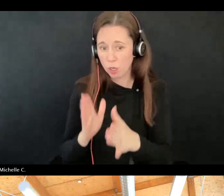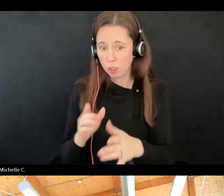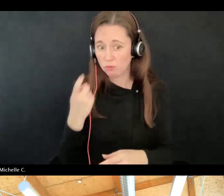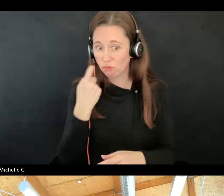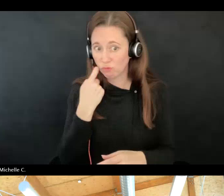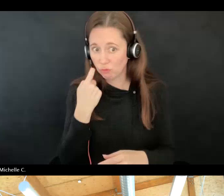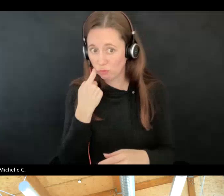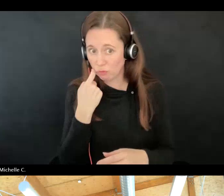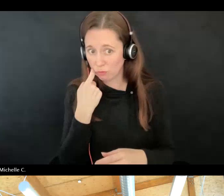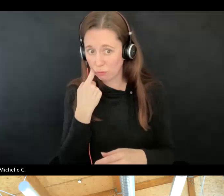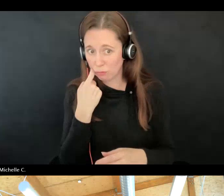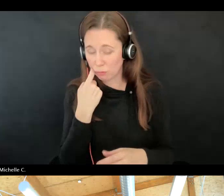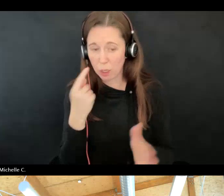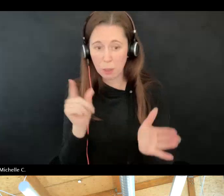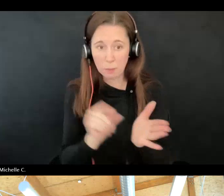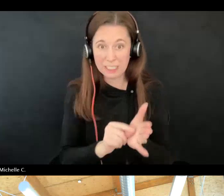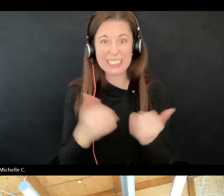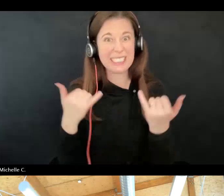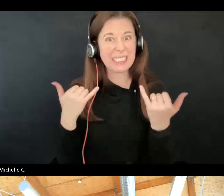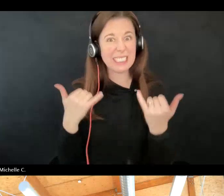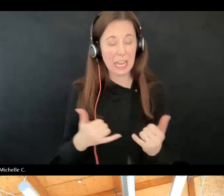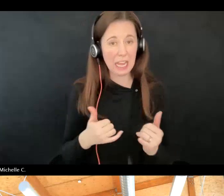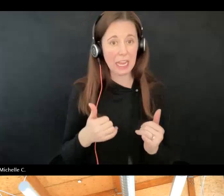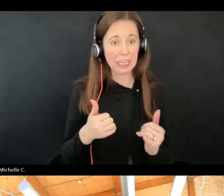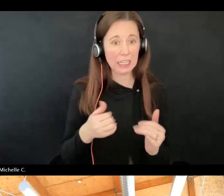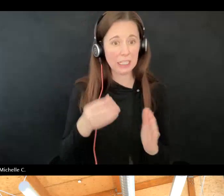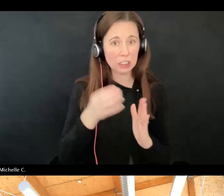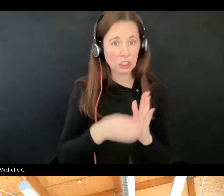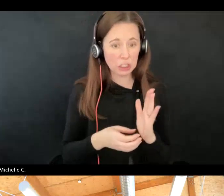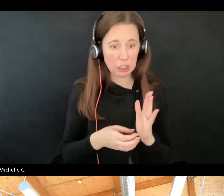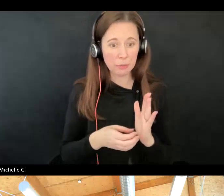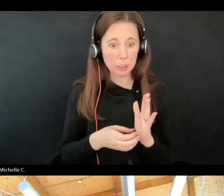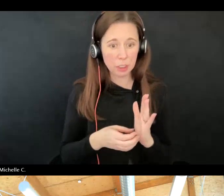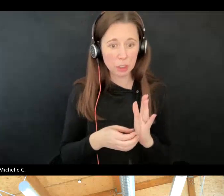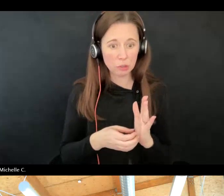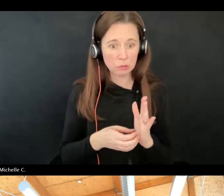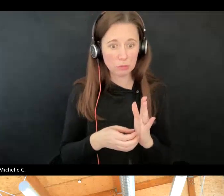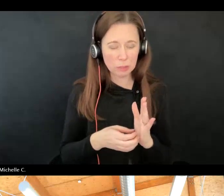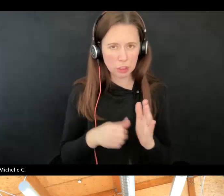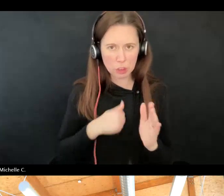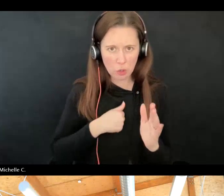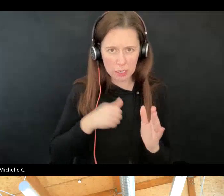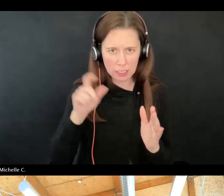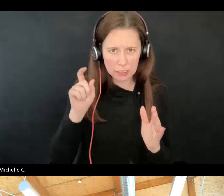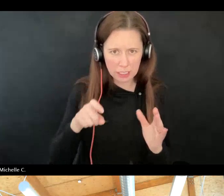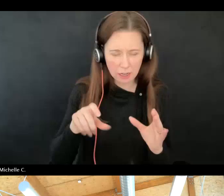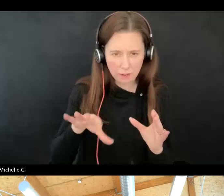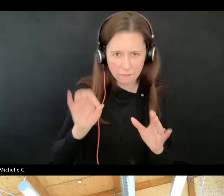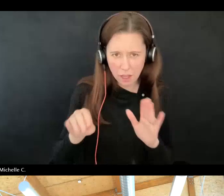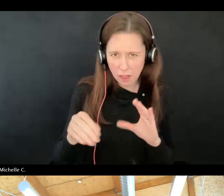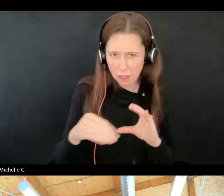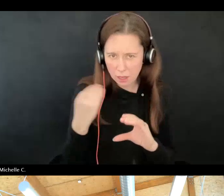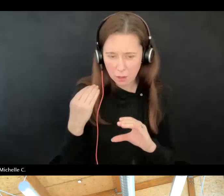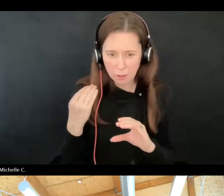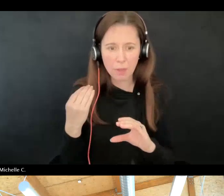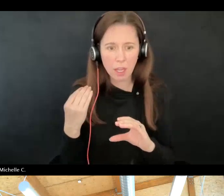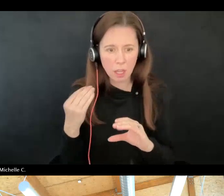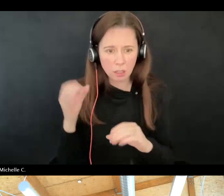a chapter in a book today. I literally just got the email, so forgive me while